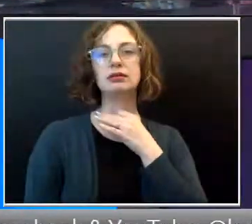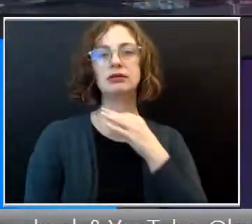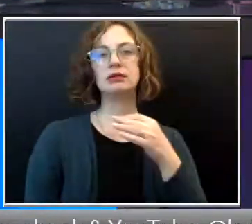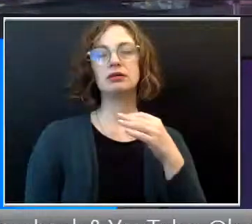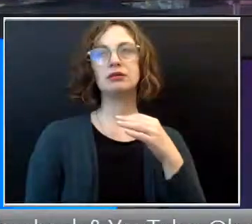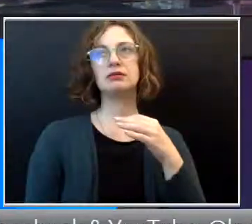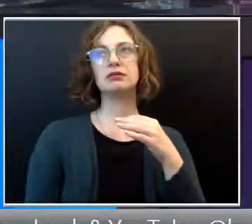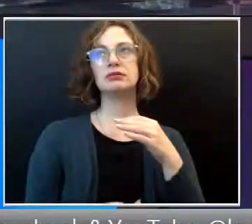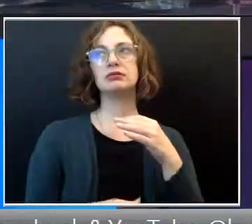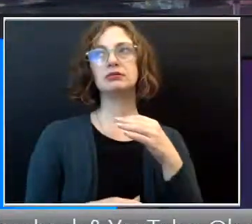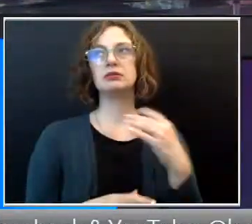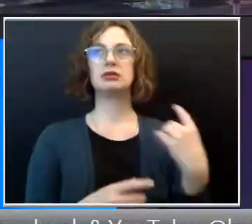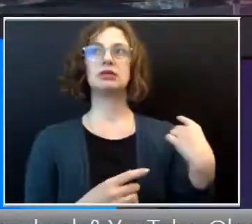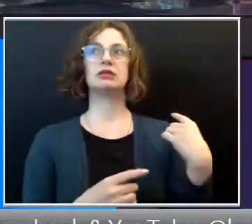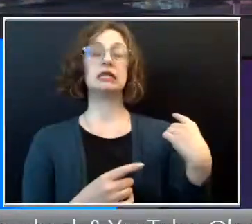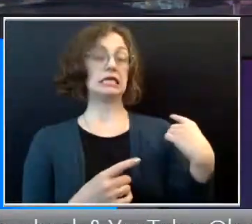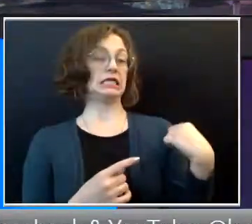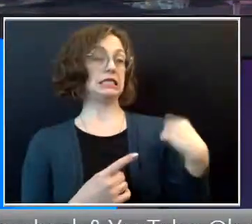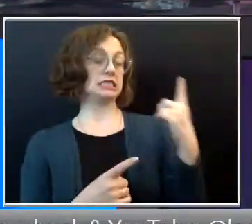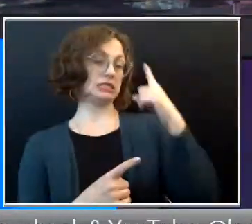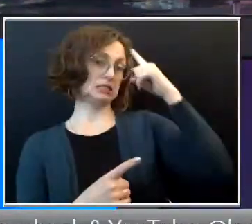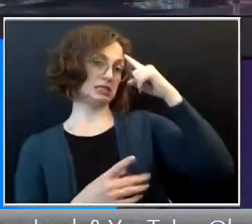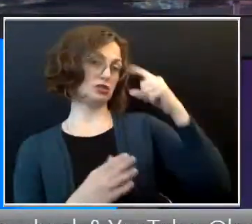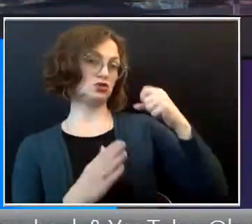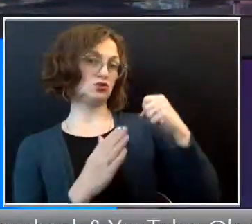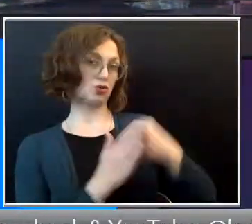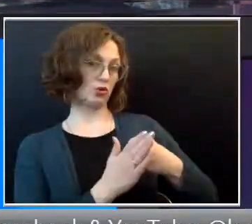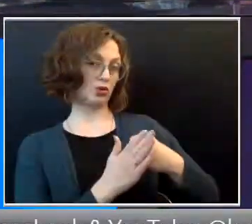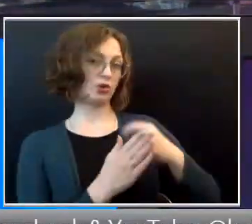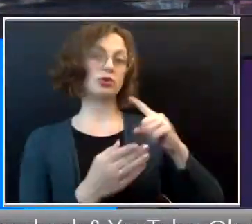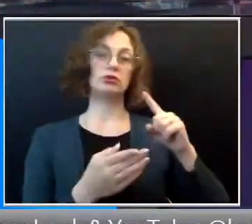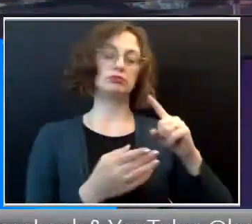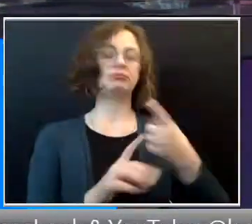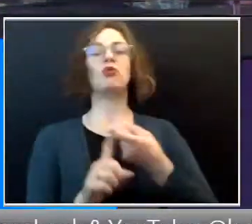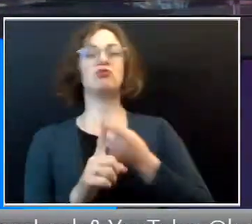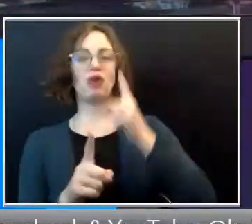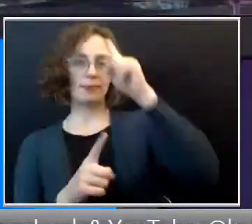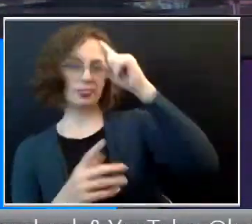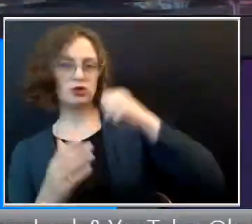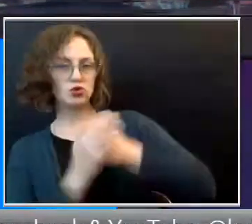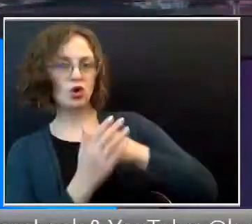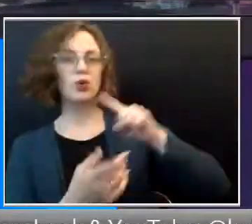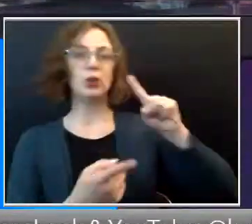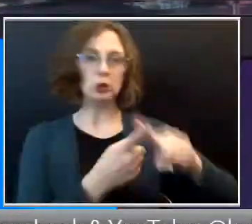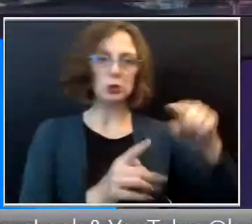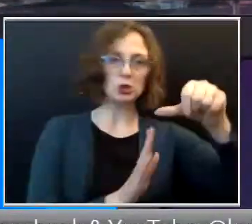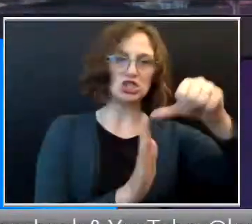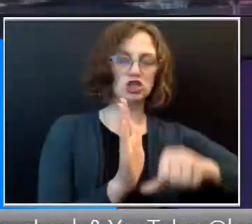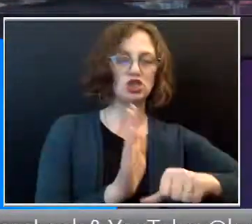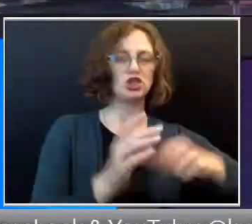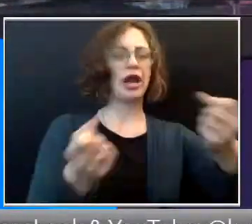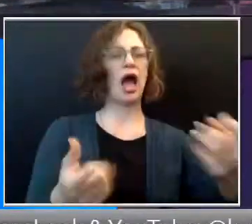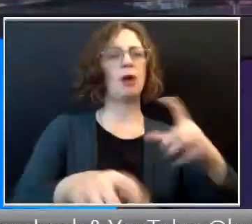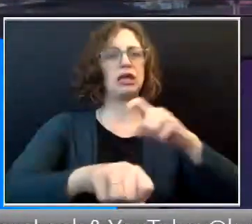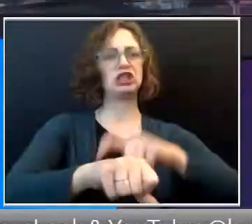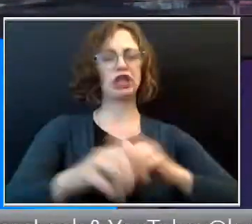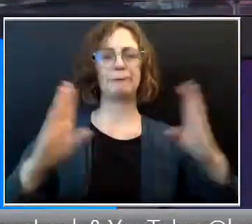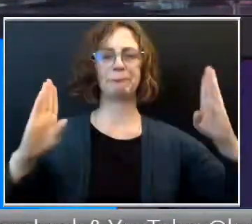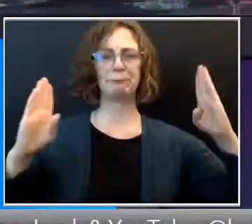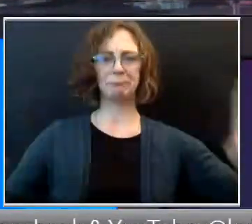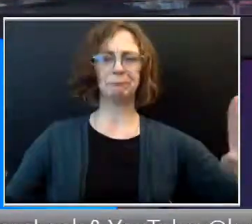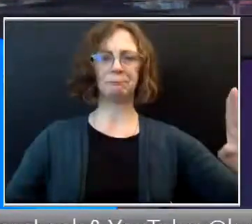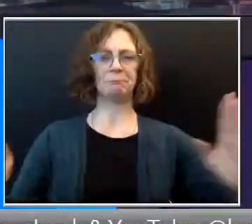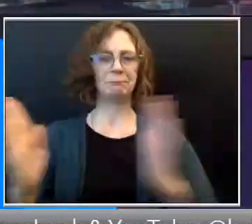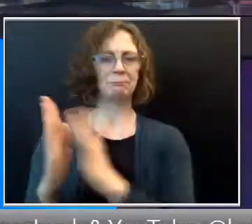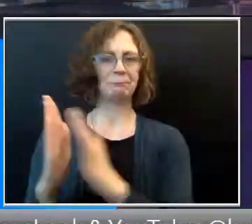Doug's stroke to the actual surgery. So he has a stroke. Yeah. From that point, he's on the floor till he sees you in the